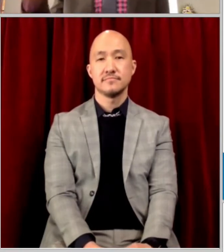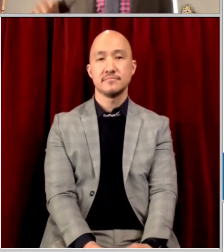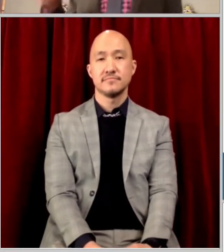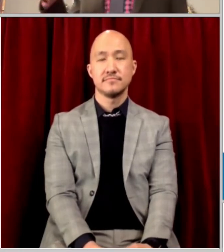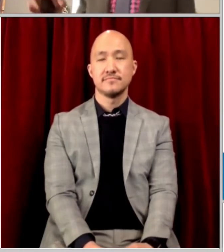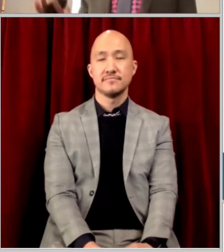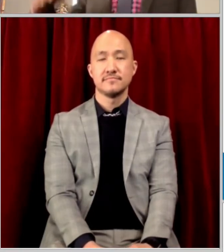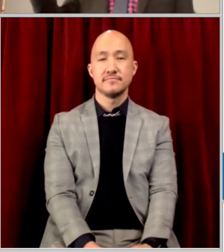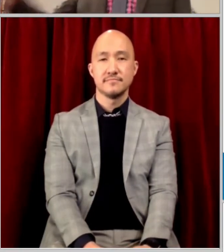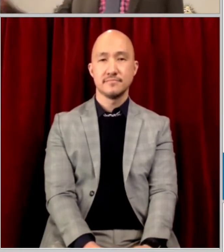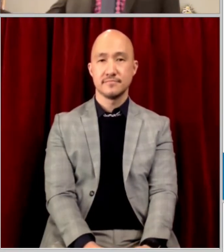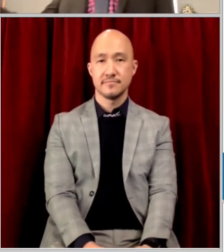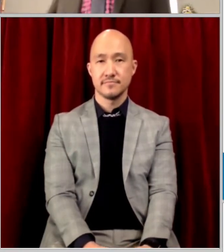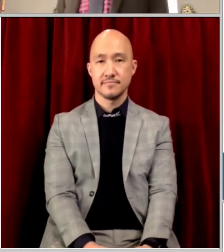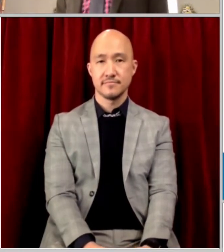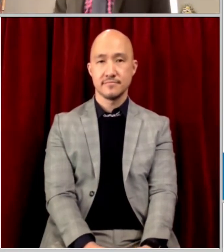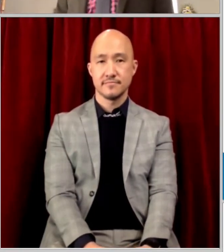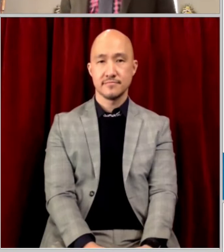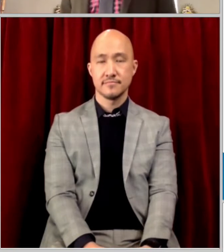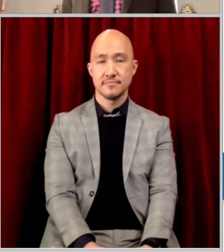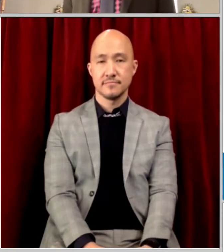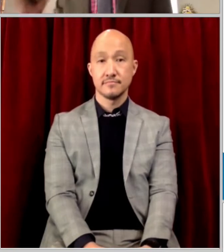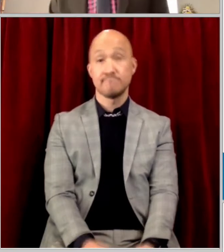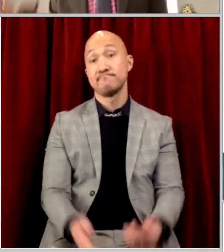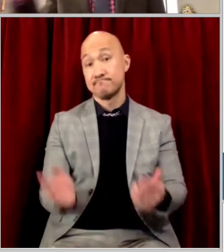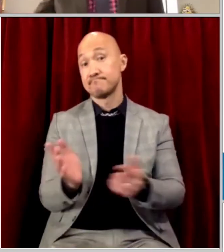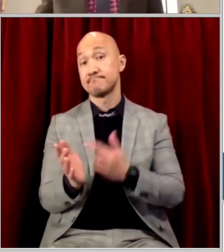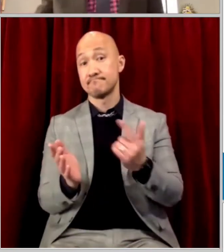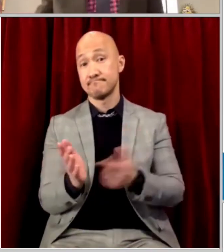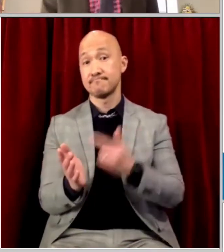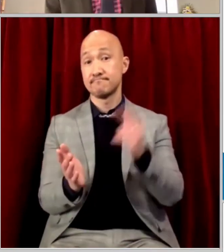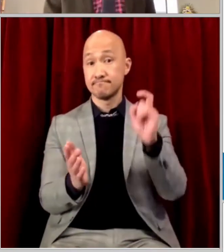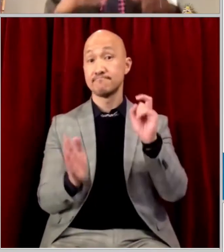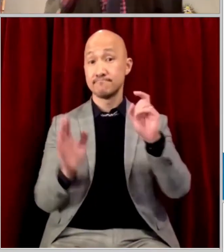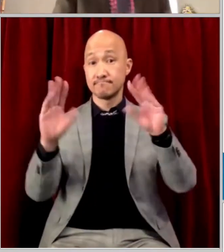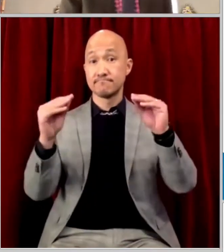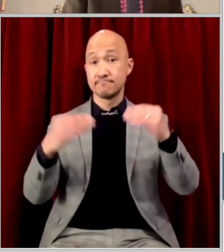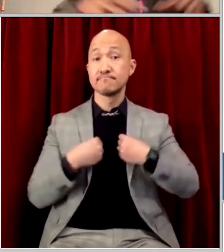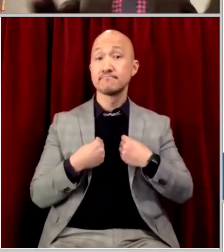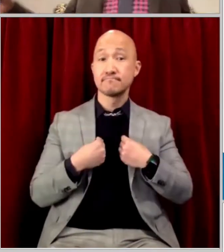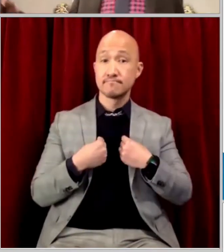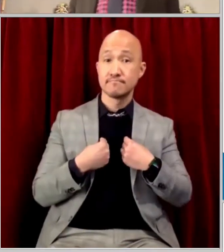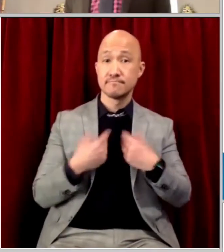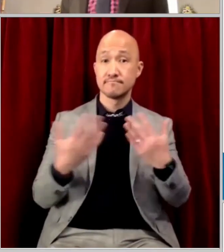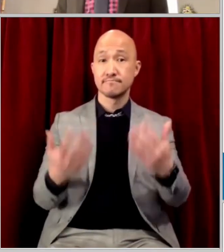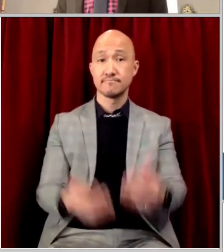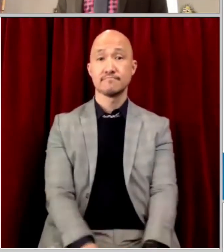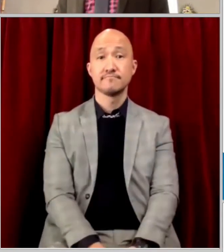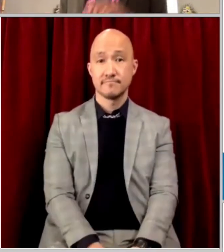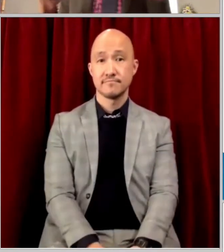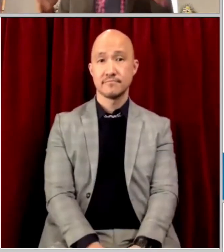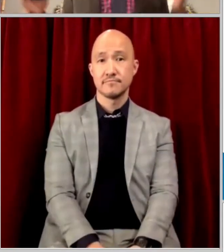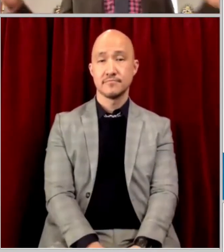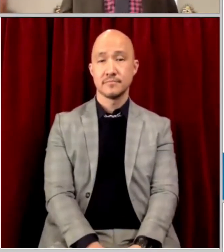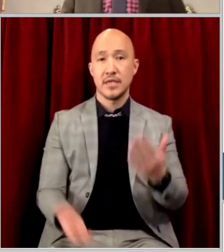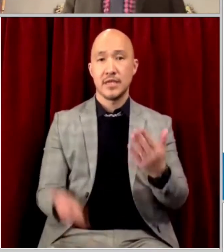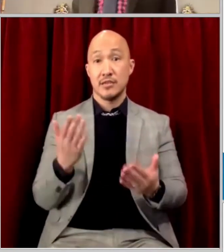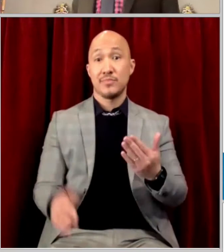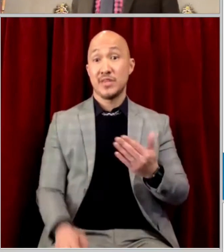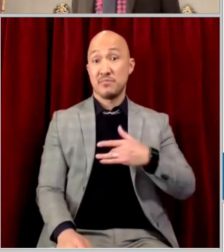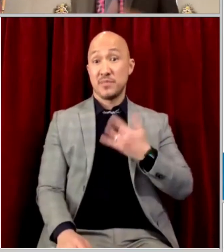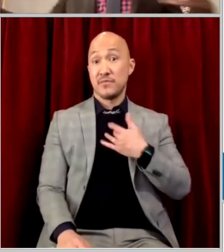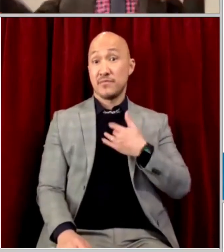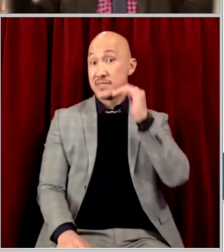And you know what? The reality is we need to be okay with that. This is the challenge. It's sometimes we're just not okay with that. We're like, oh man, I don't